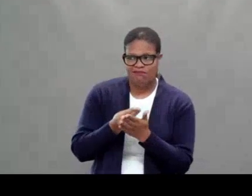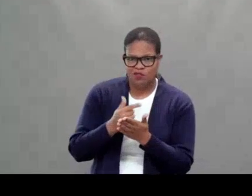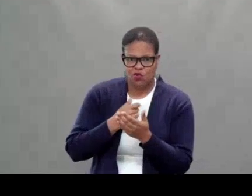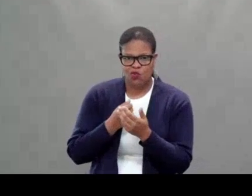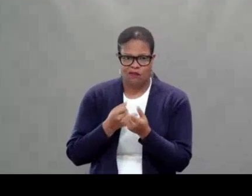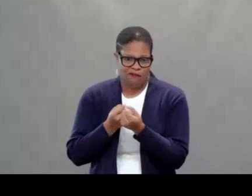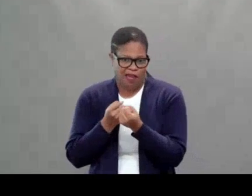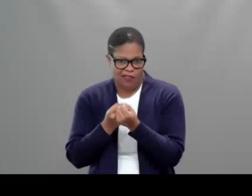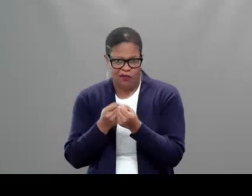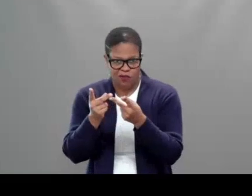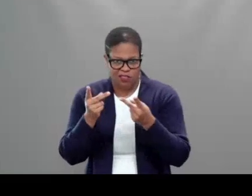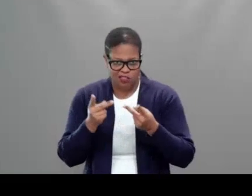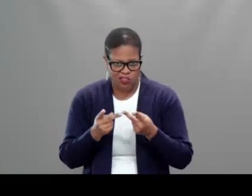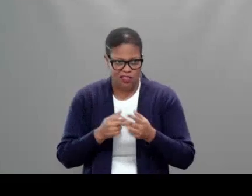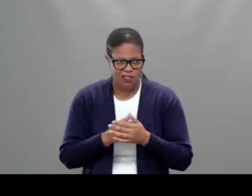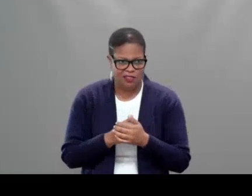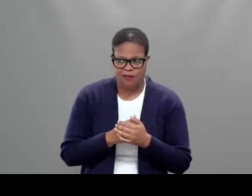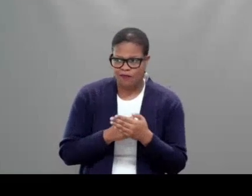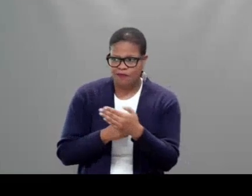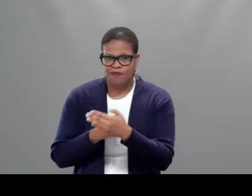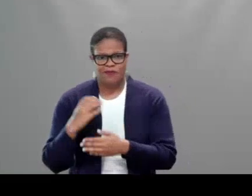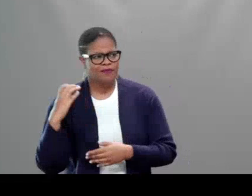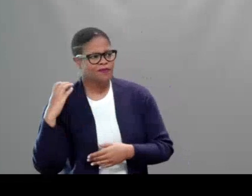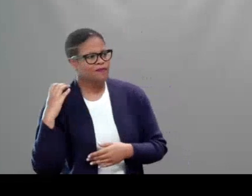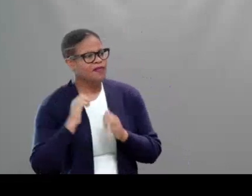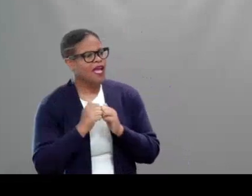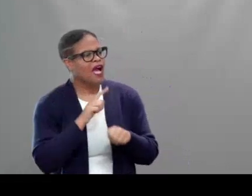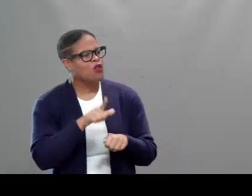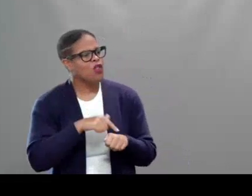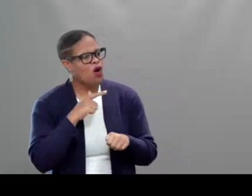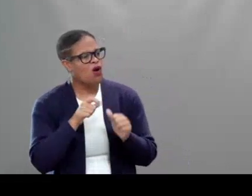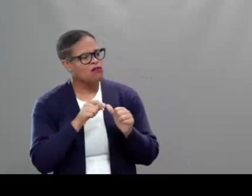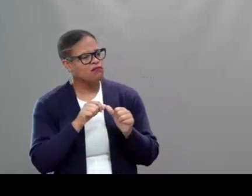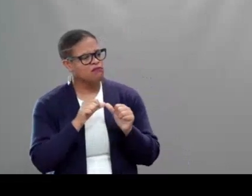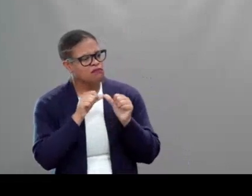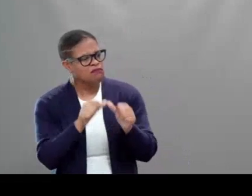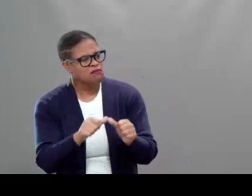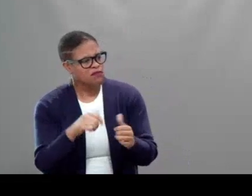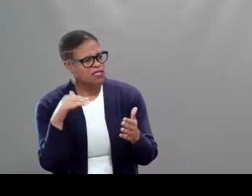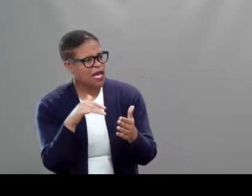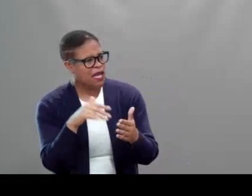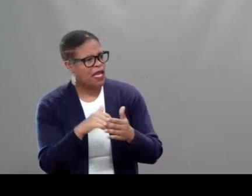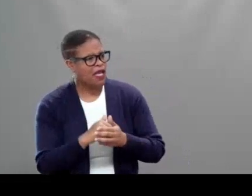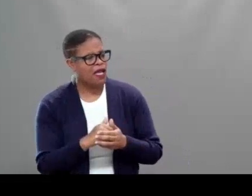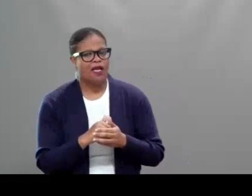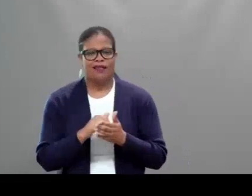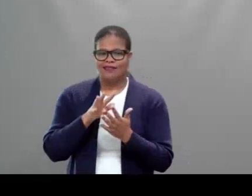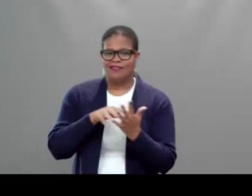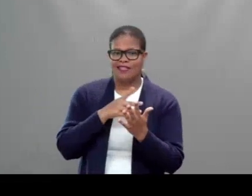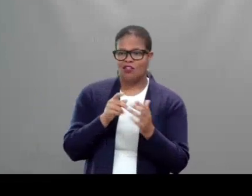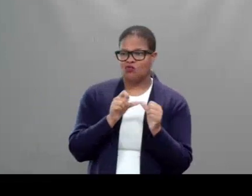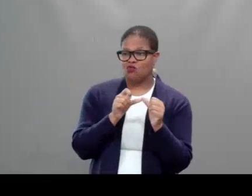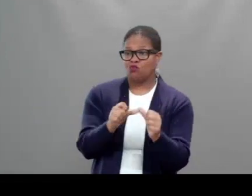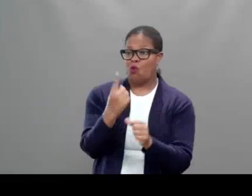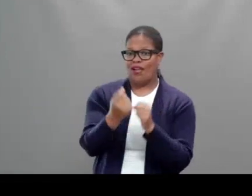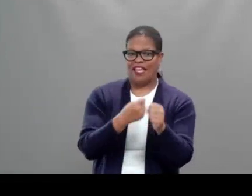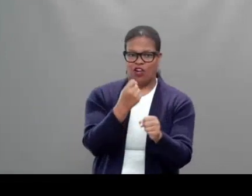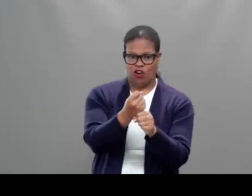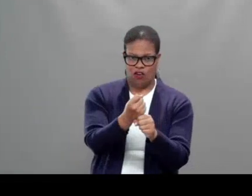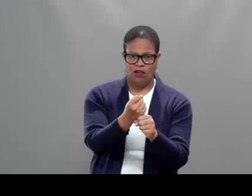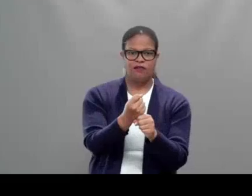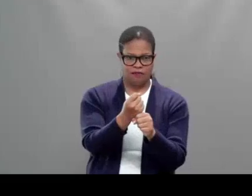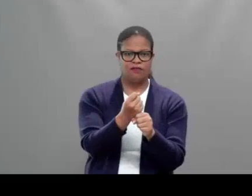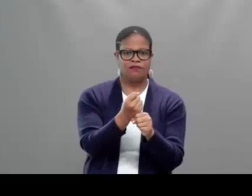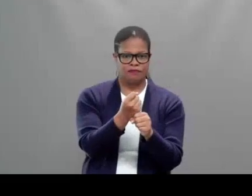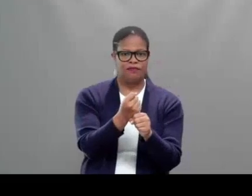those positions. How long does the study take, do you know? It is scheduled for a year. Oh, 1 year, okay,